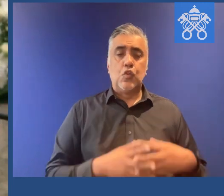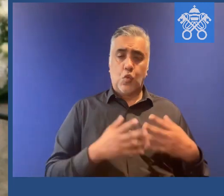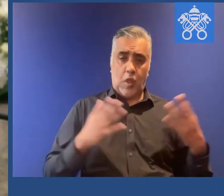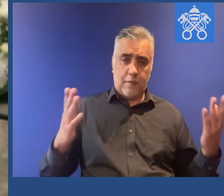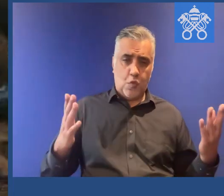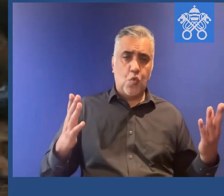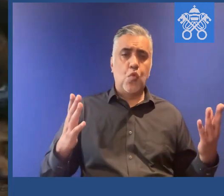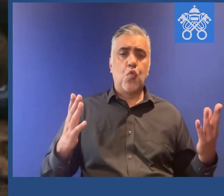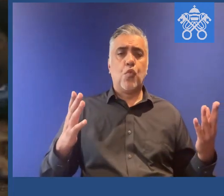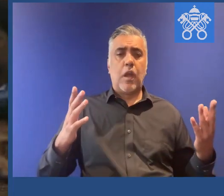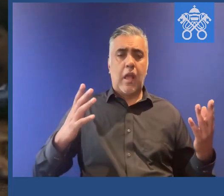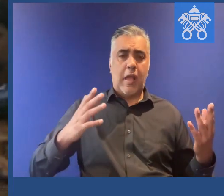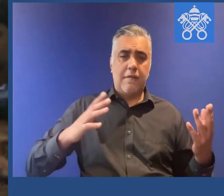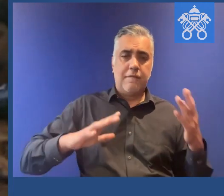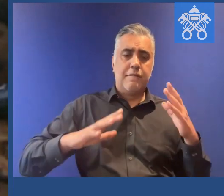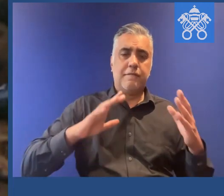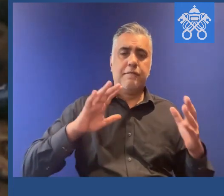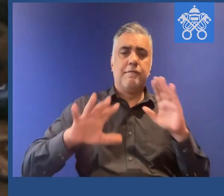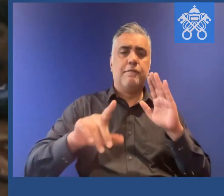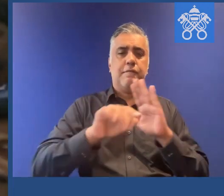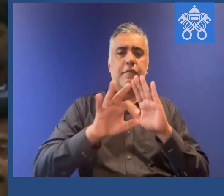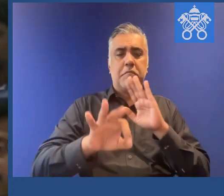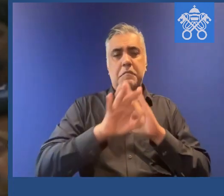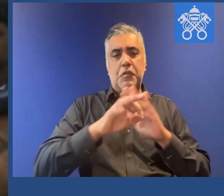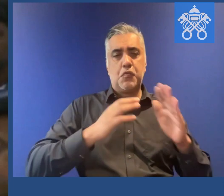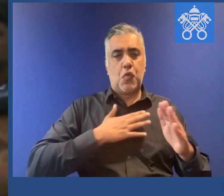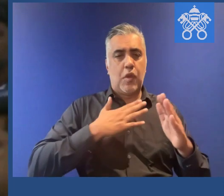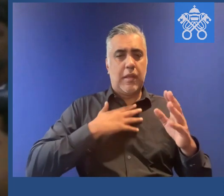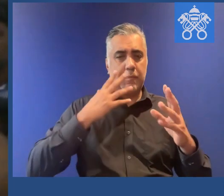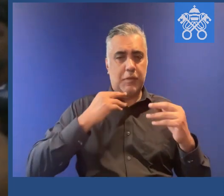this joy and experienced it in community, I would say,